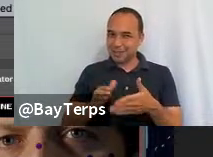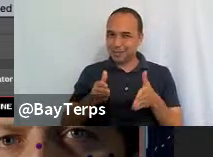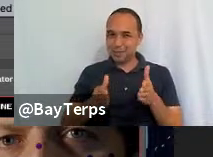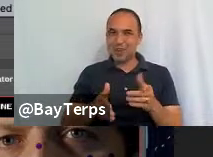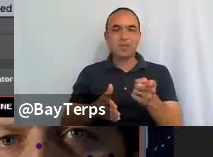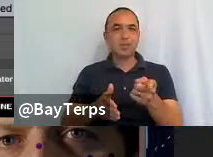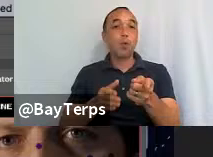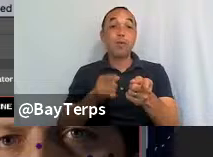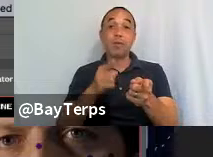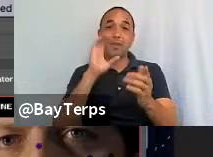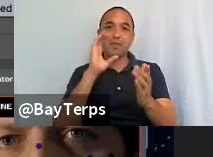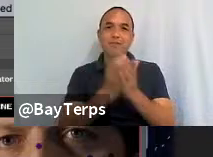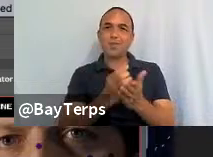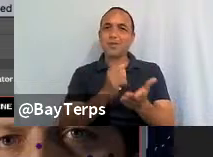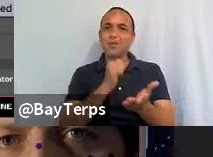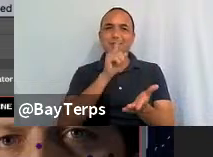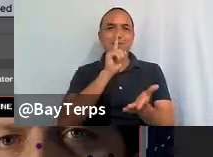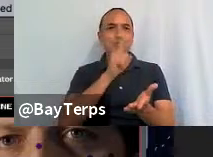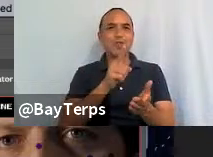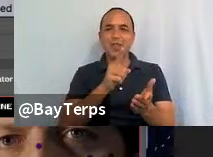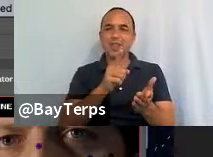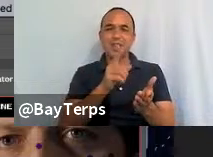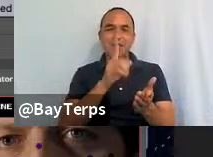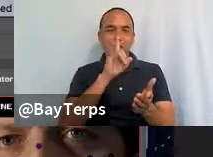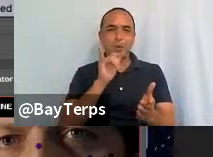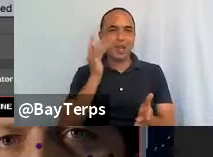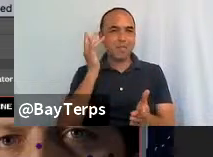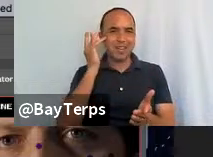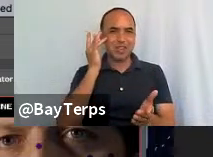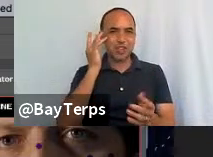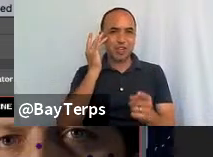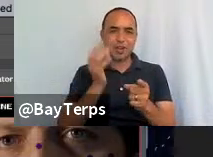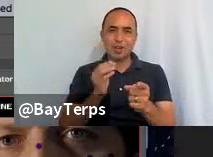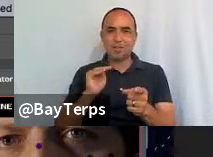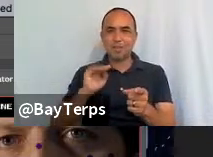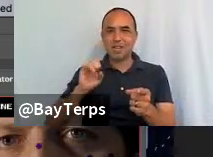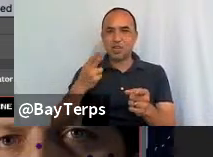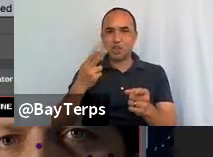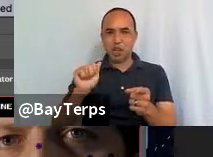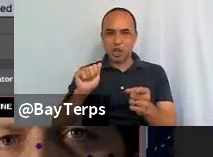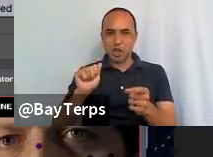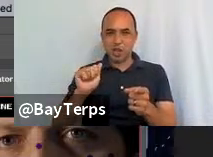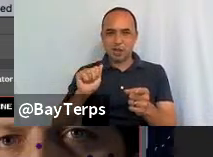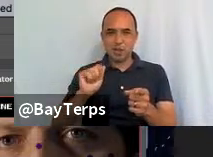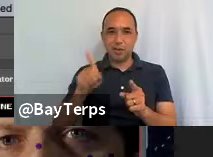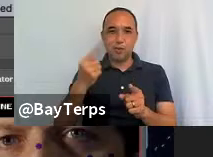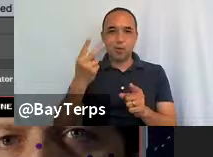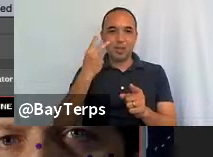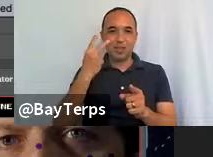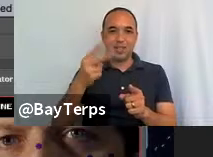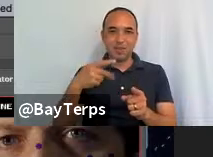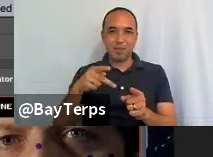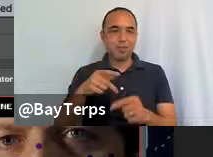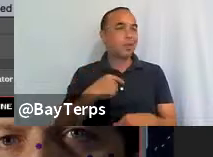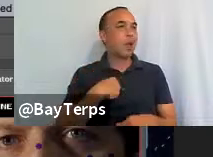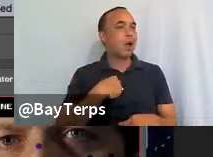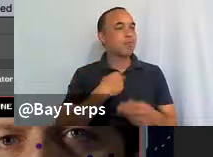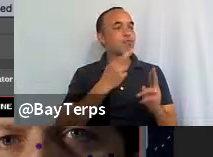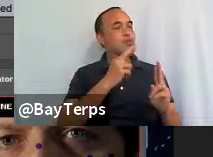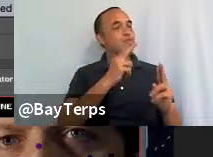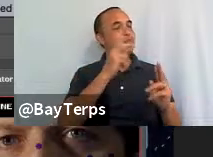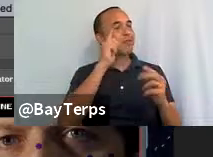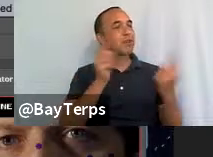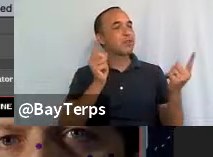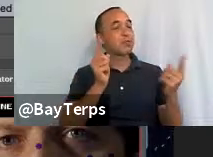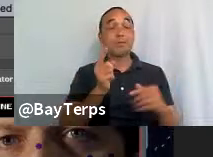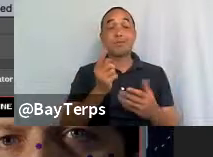good indication of what Misha looks like. All you're seeing is his purple pox. I just respectfully disagree, but all right. Okay, well, I mean, you know